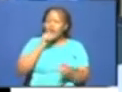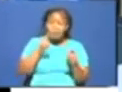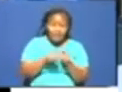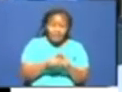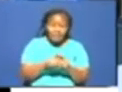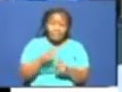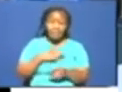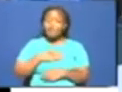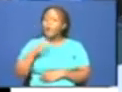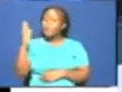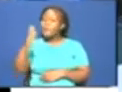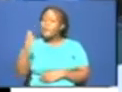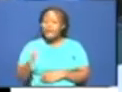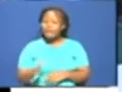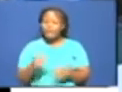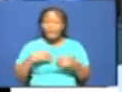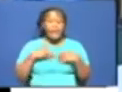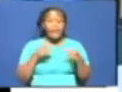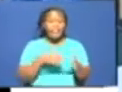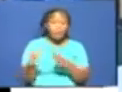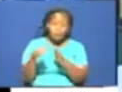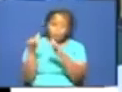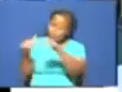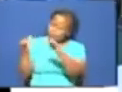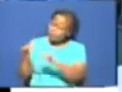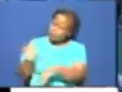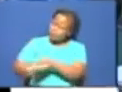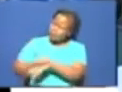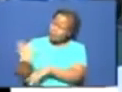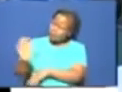the chance to say goodbye.